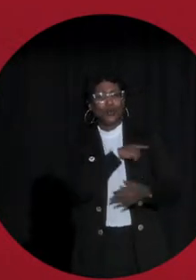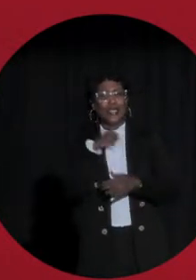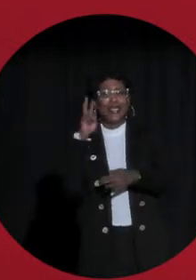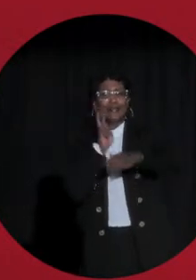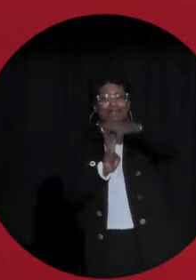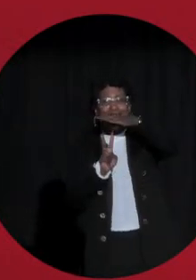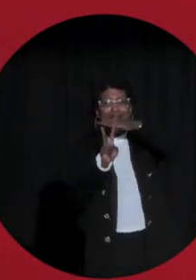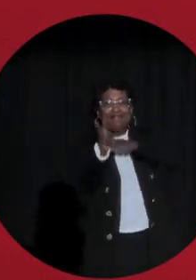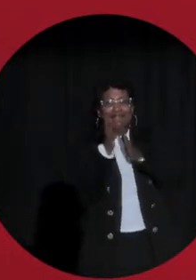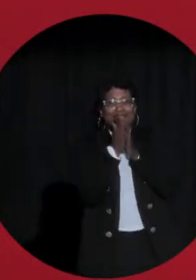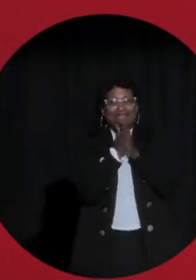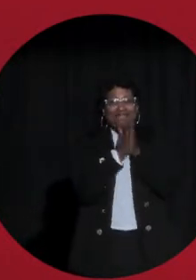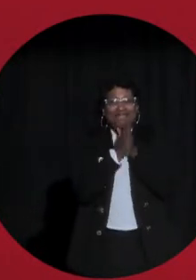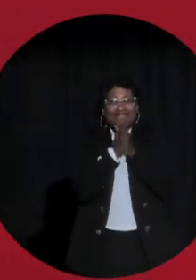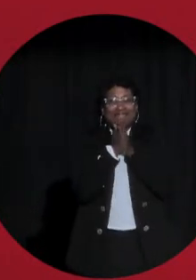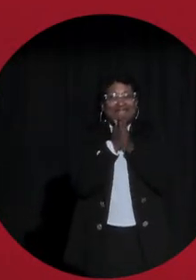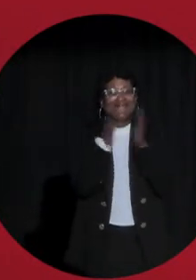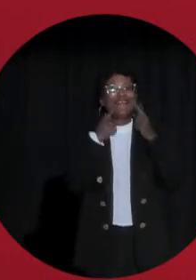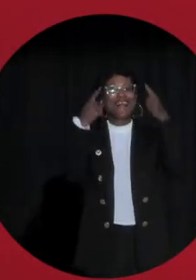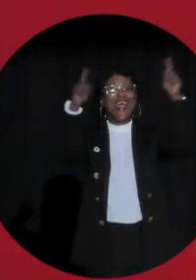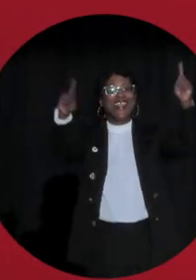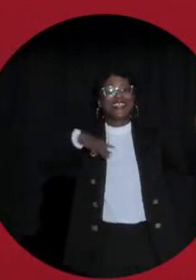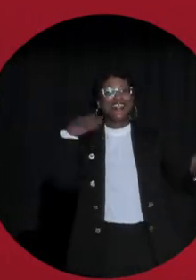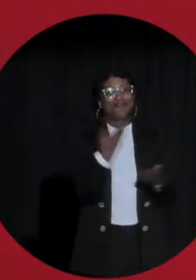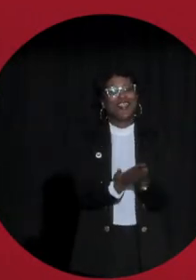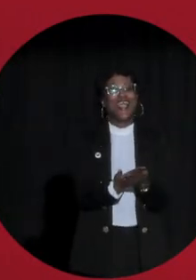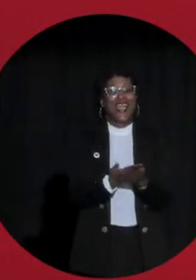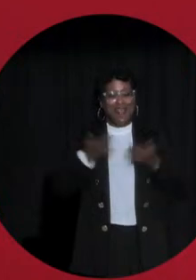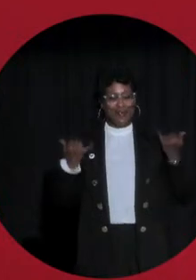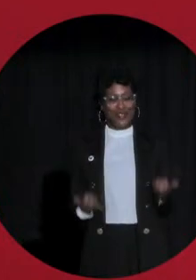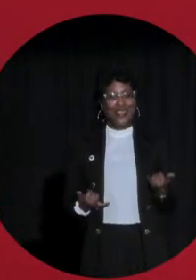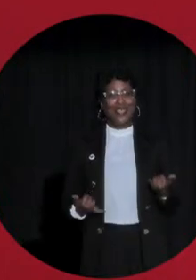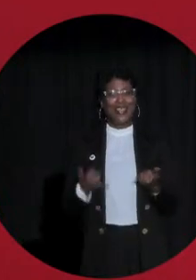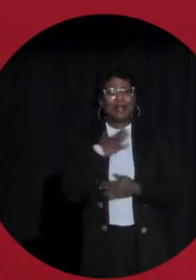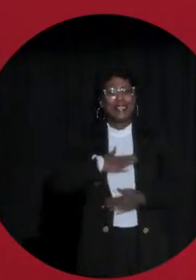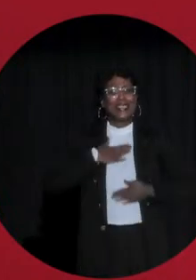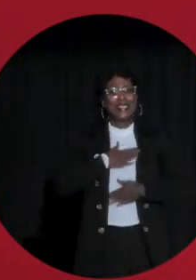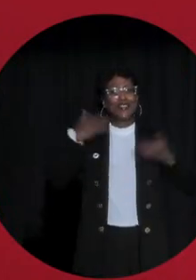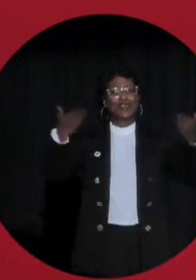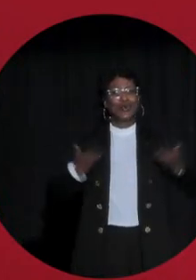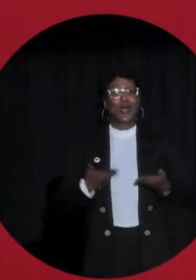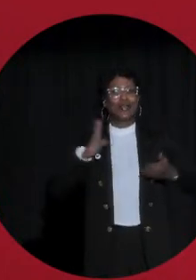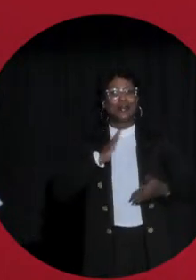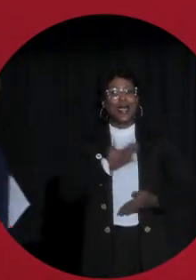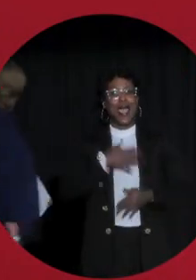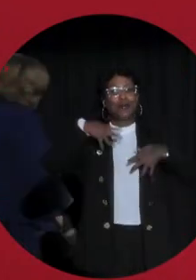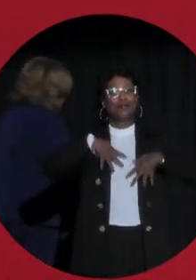has finally arrived. Please welcome the processional.